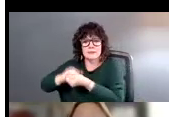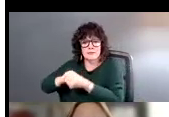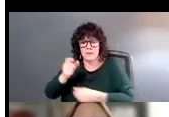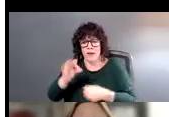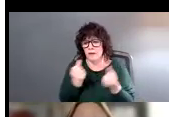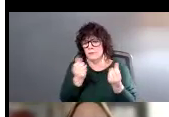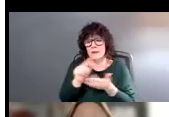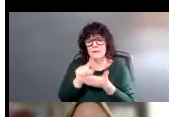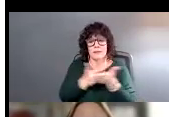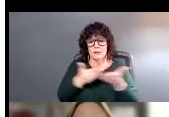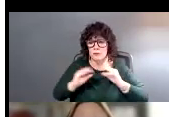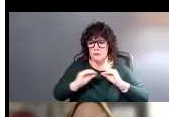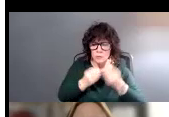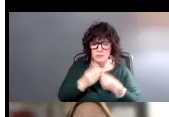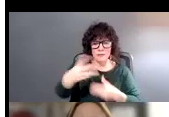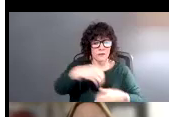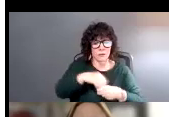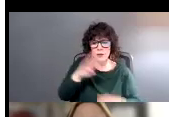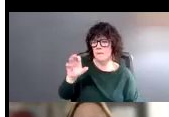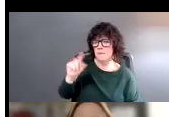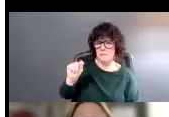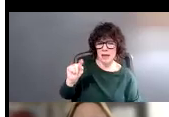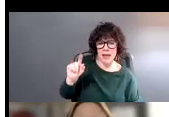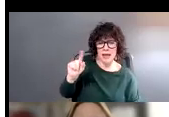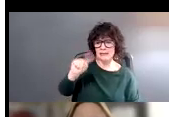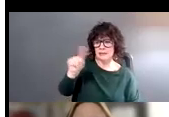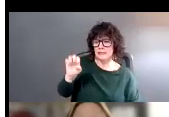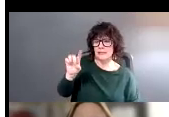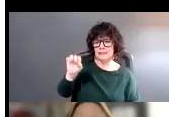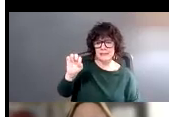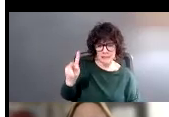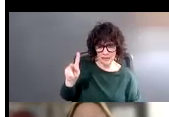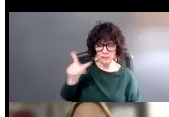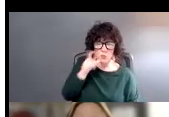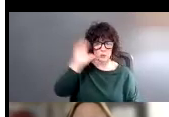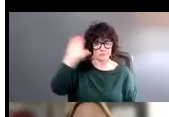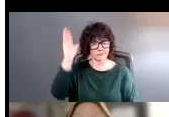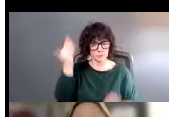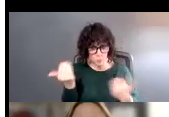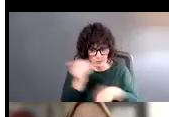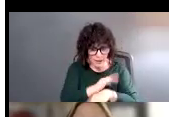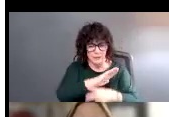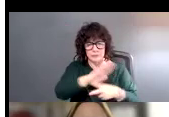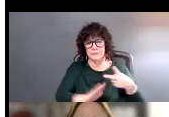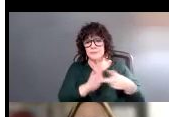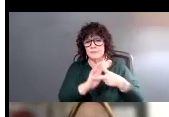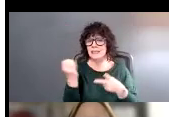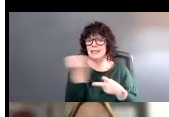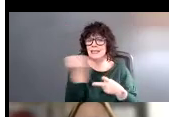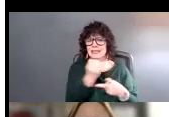East LA Community Corporation, Housing and Economic Rights Advocates, the Legal